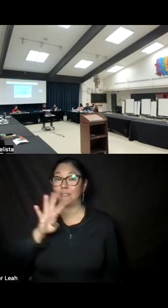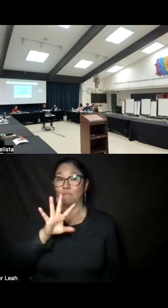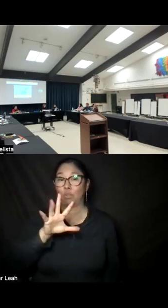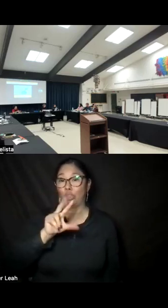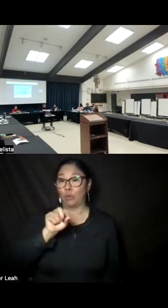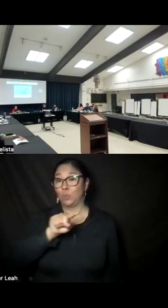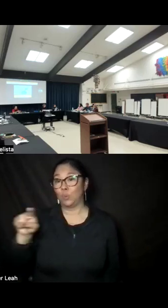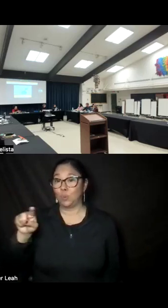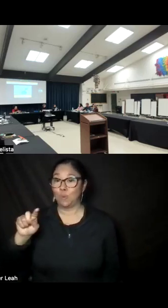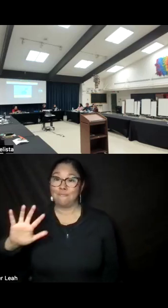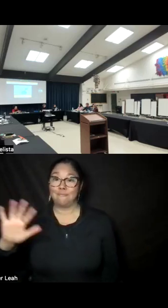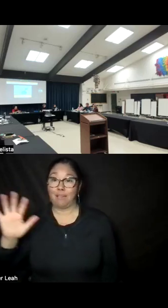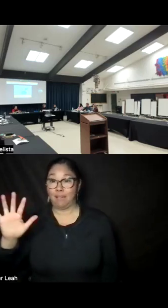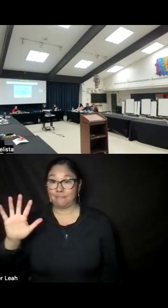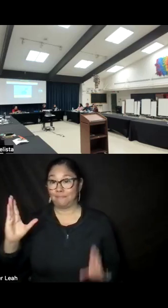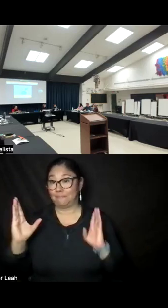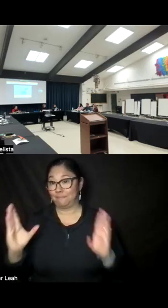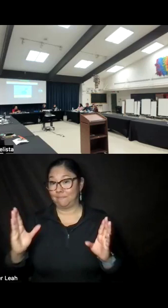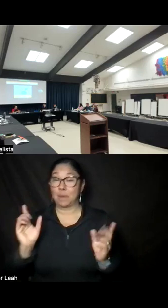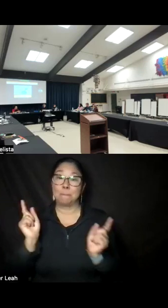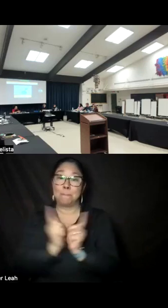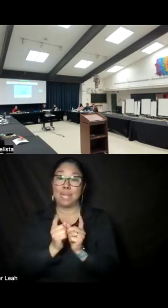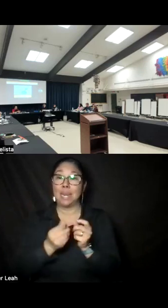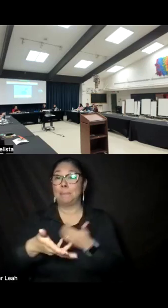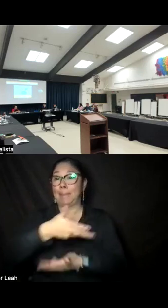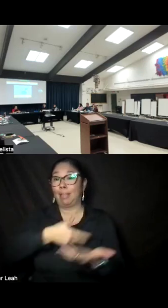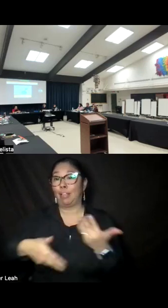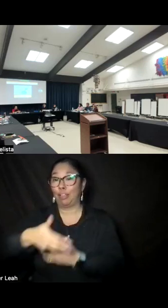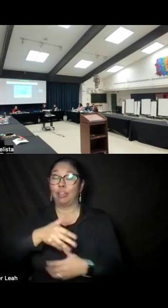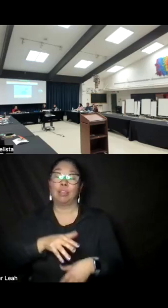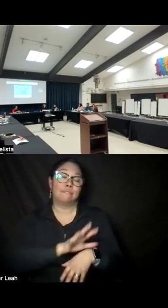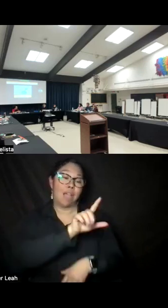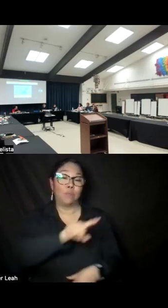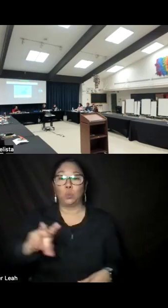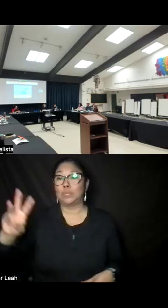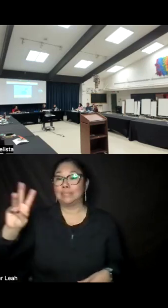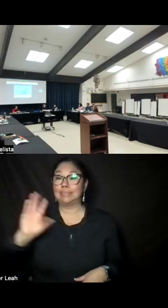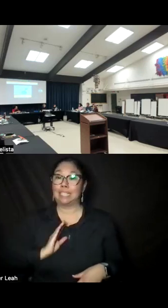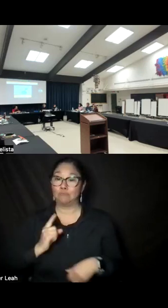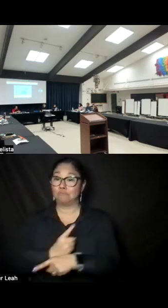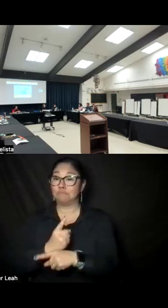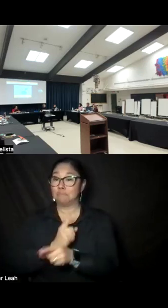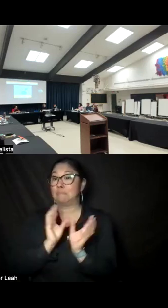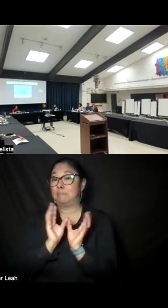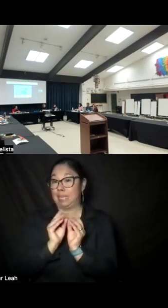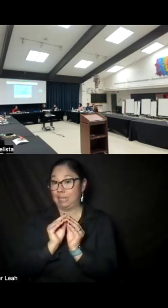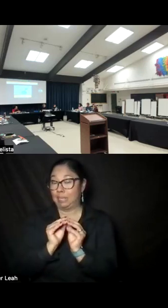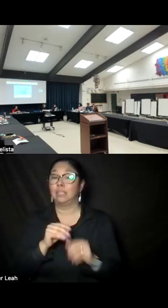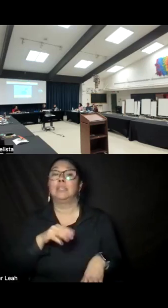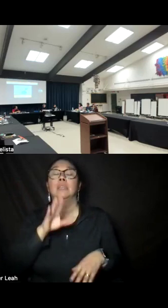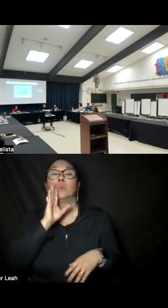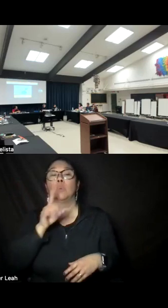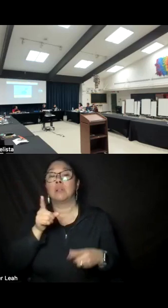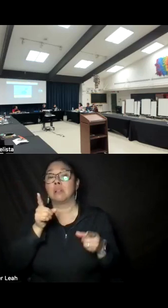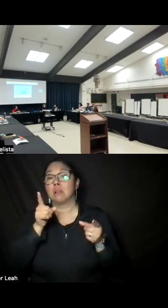4:30 to 5 is a meet and mingle, and from 5 to 6 is our meeting. And it will be